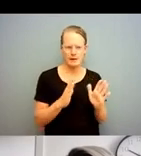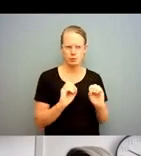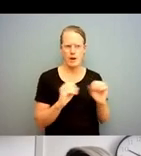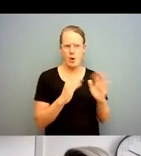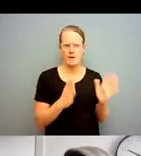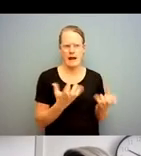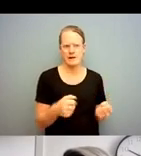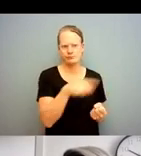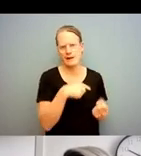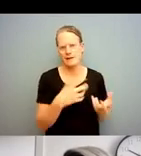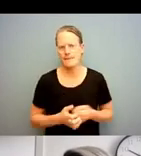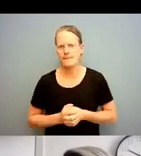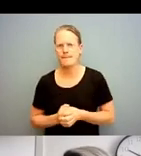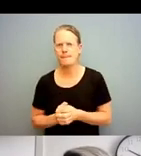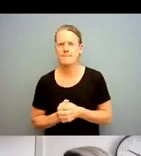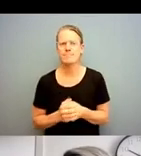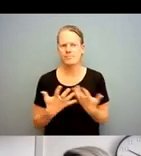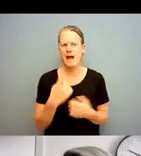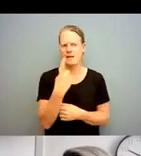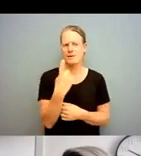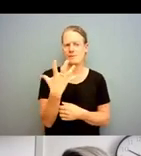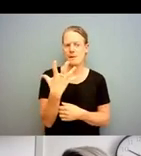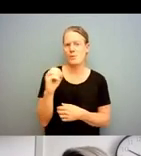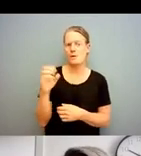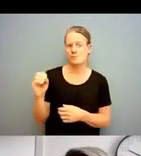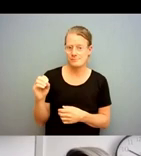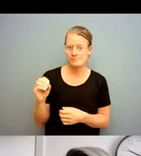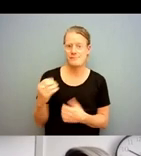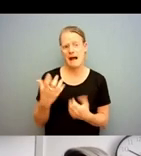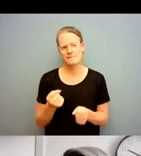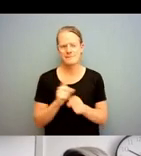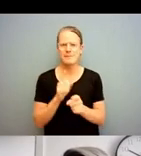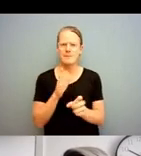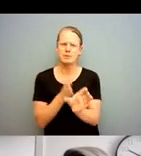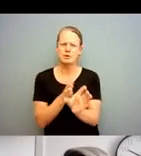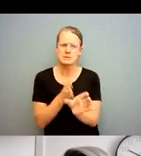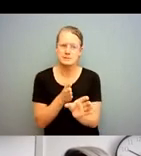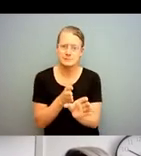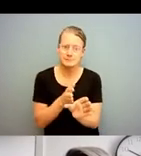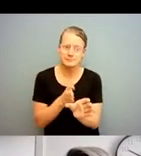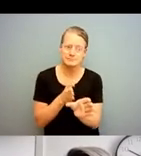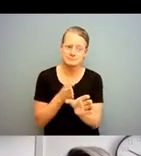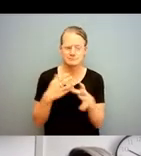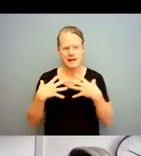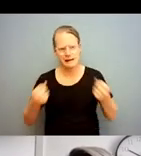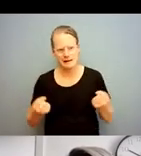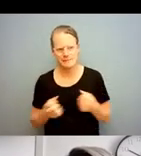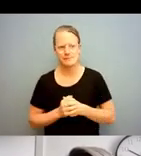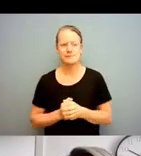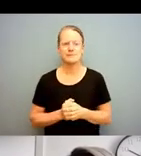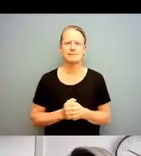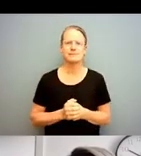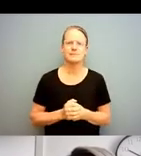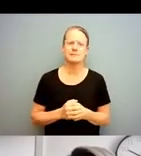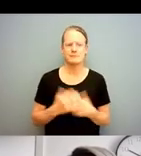Most of the homeless in Nuuk has a mental disorder. I think it's